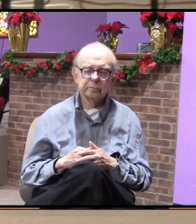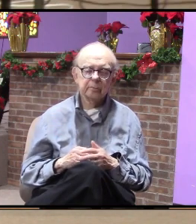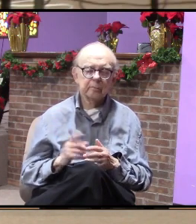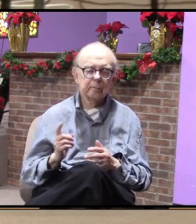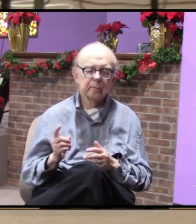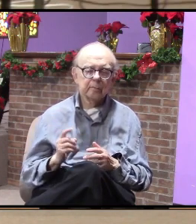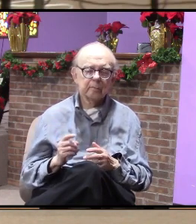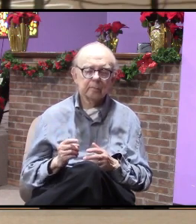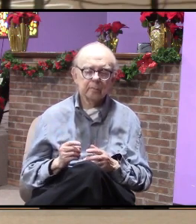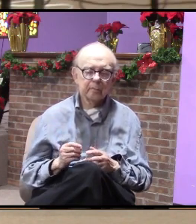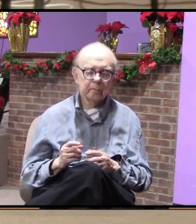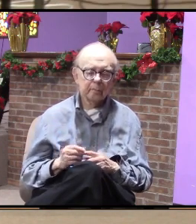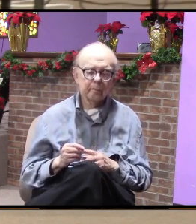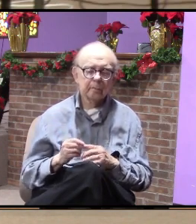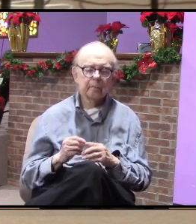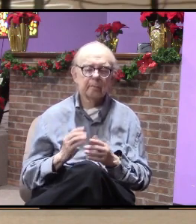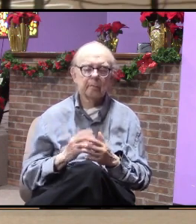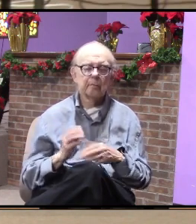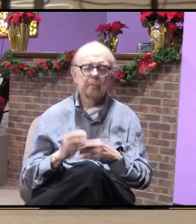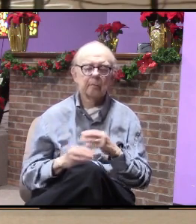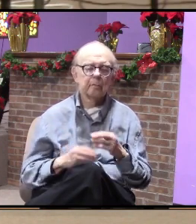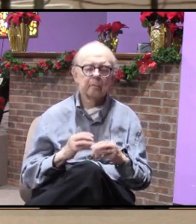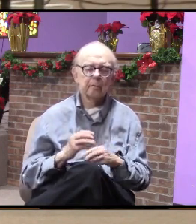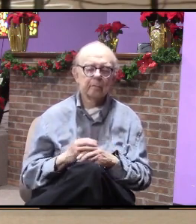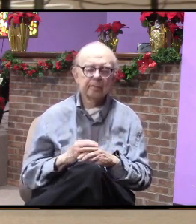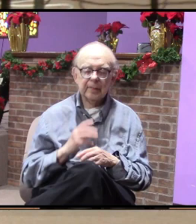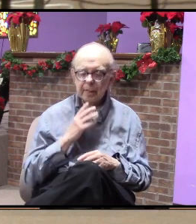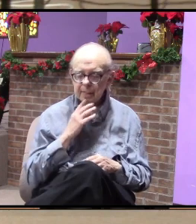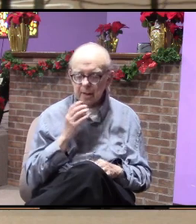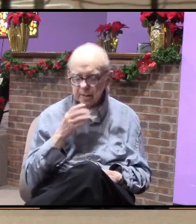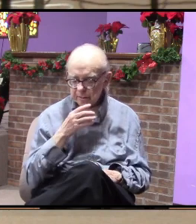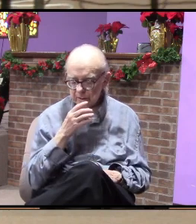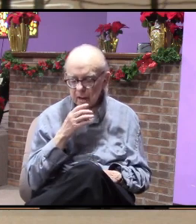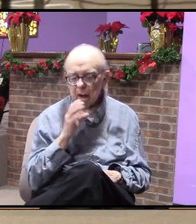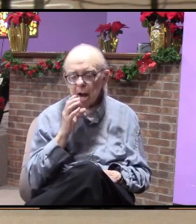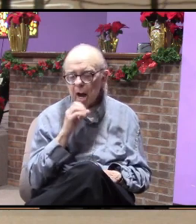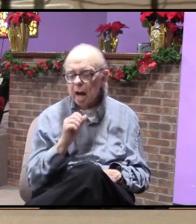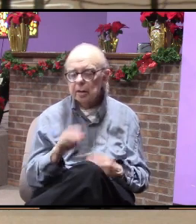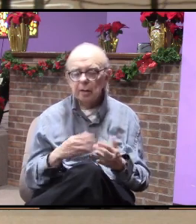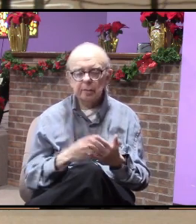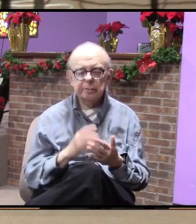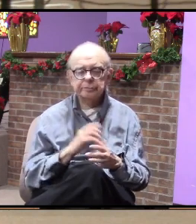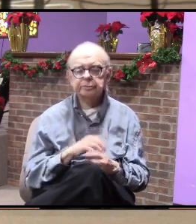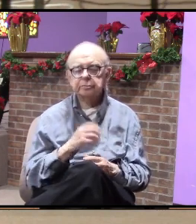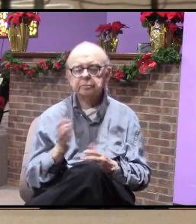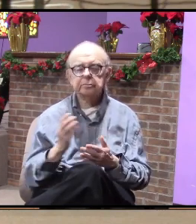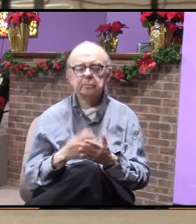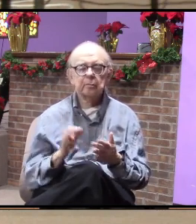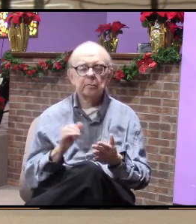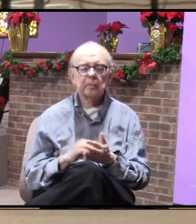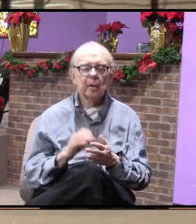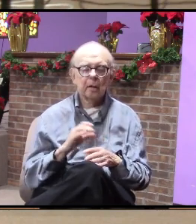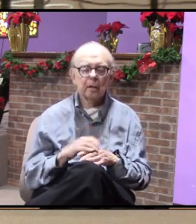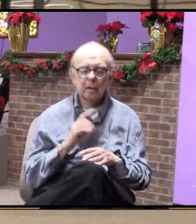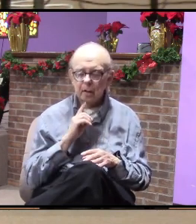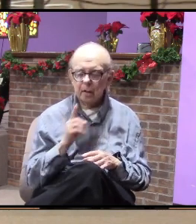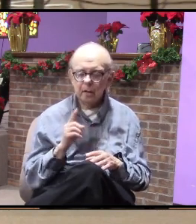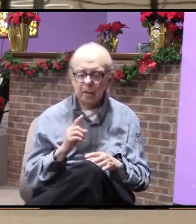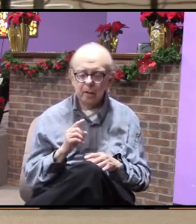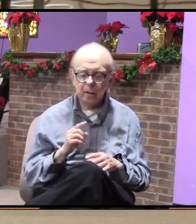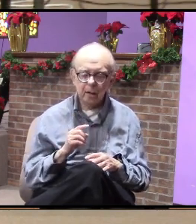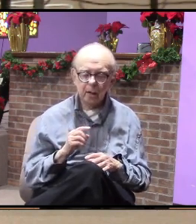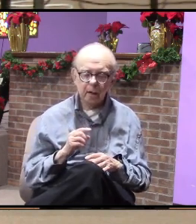So in certain parts of the earth, it is hot all the time. Other parts of the earth, it is like